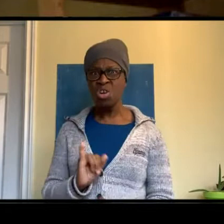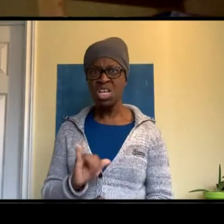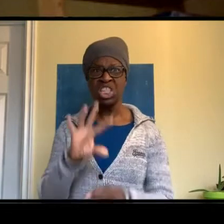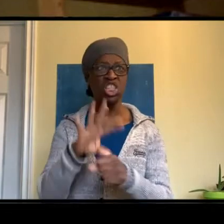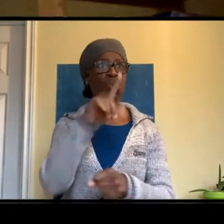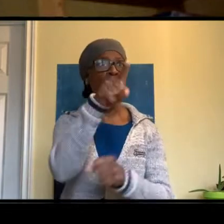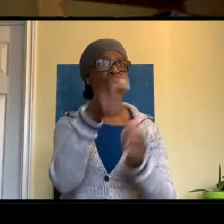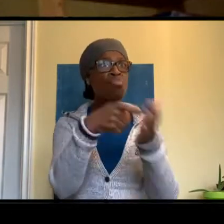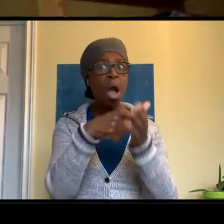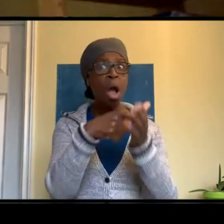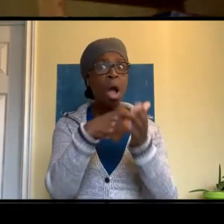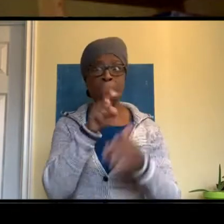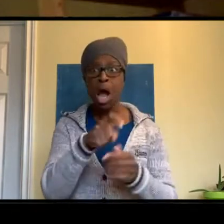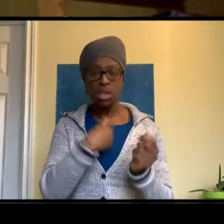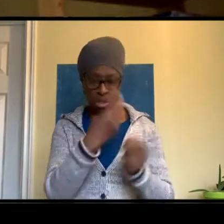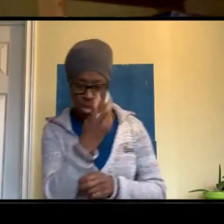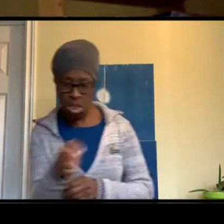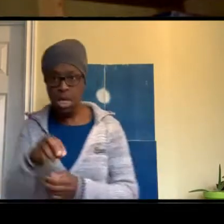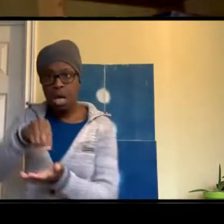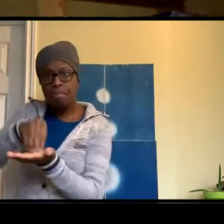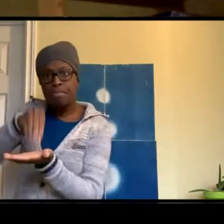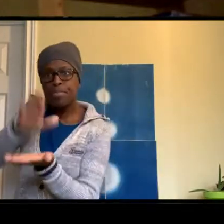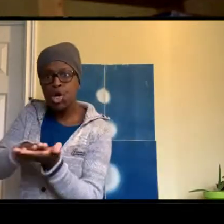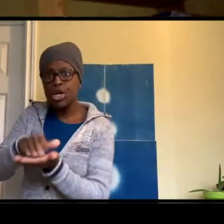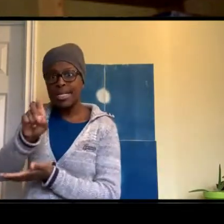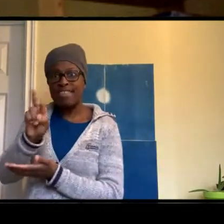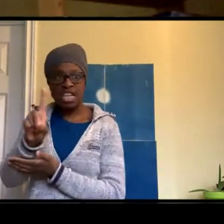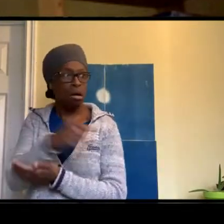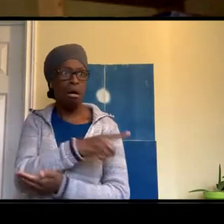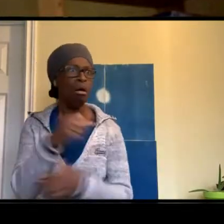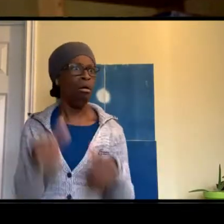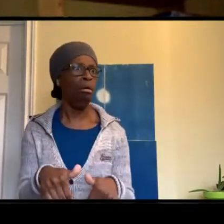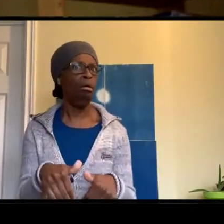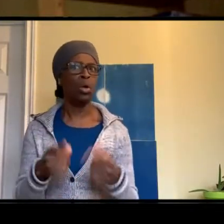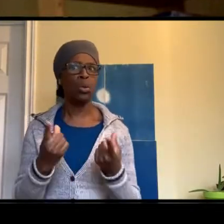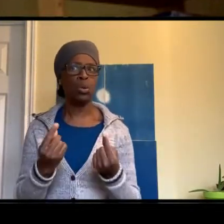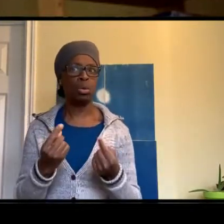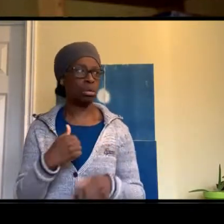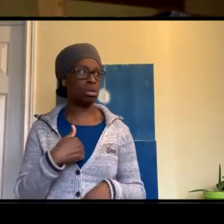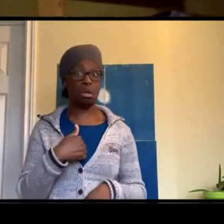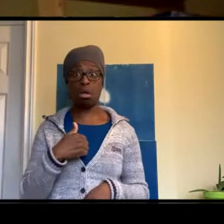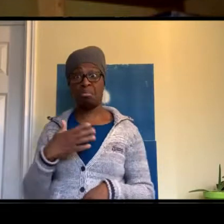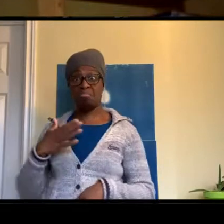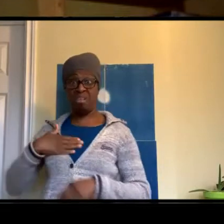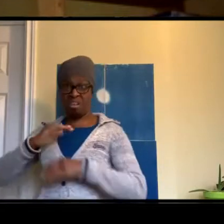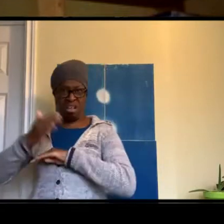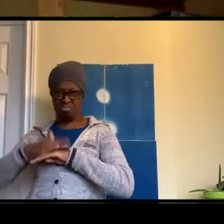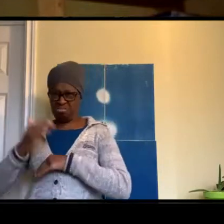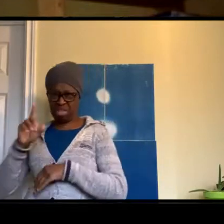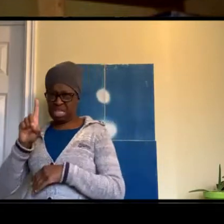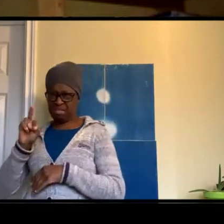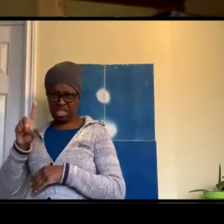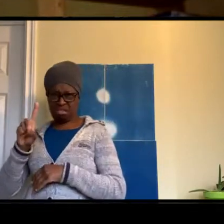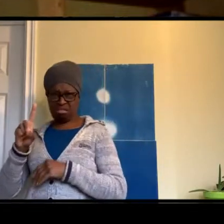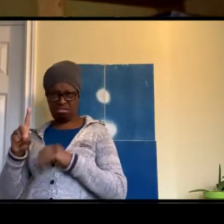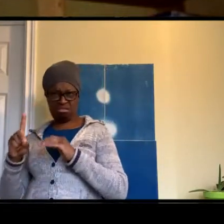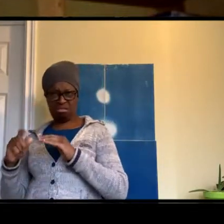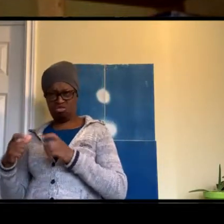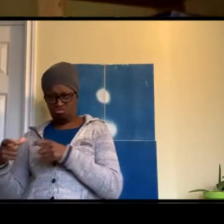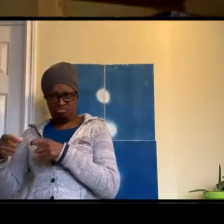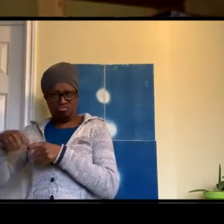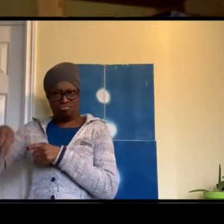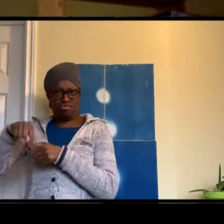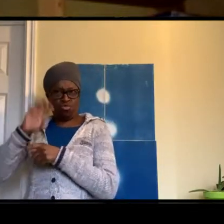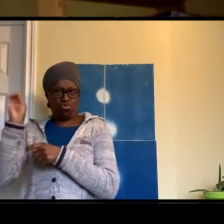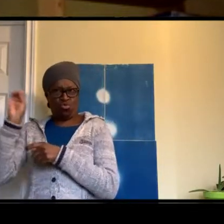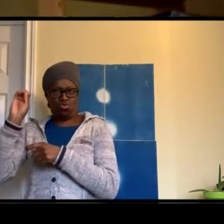DVD. Yeah. And I don't have a DVD drive on my laptop anymore. I haven't for years. A lot of people don't. I have no way to burn a DVD